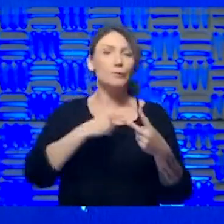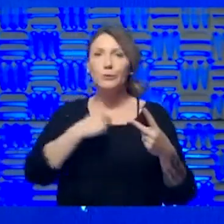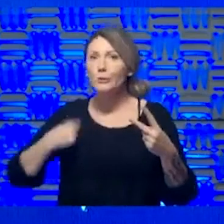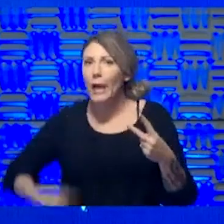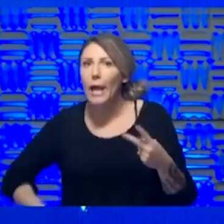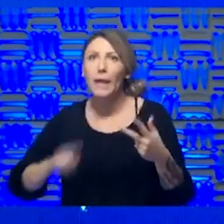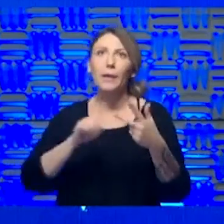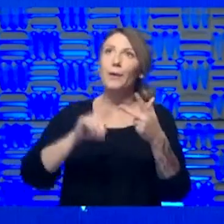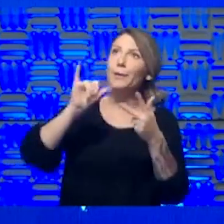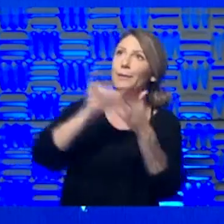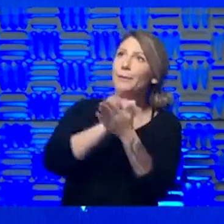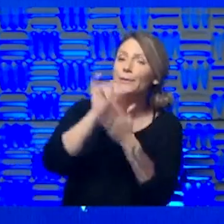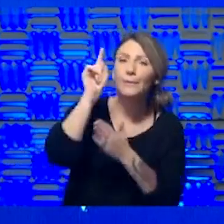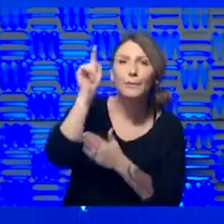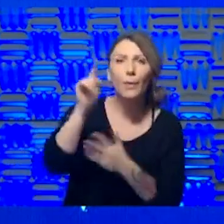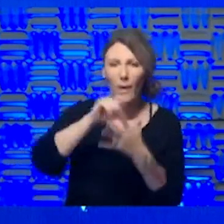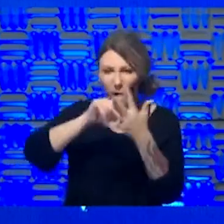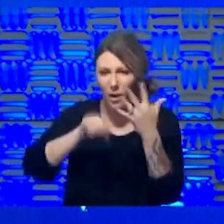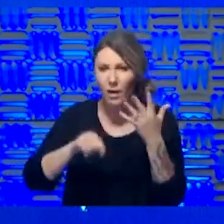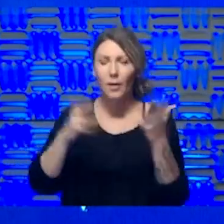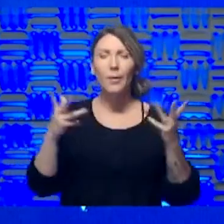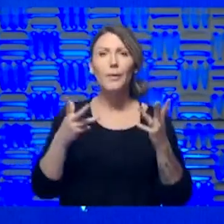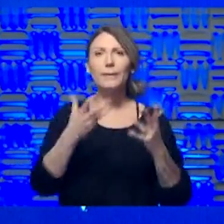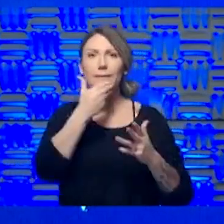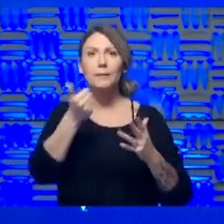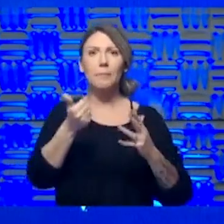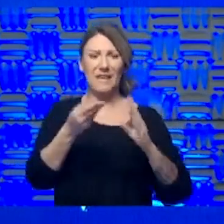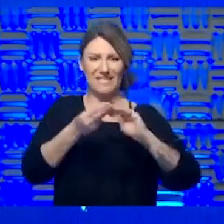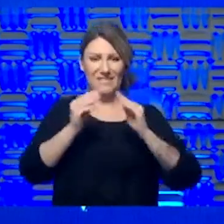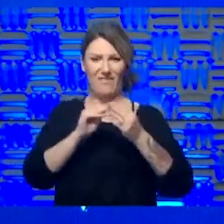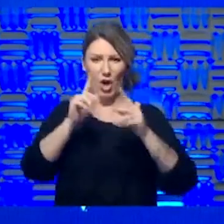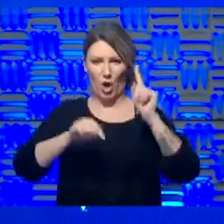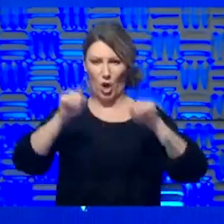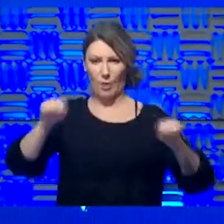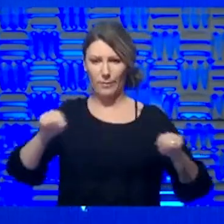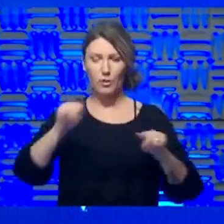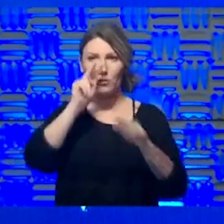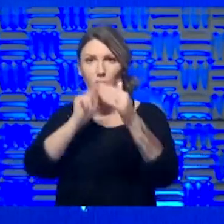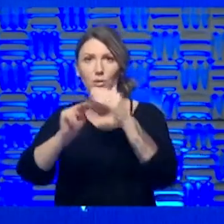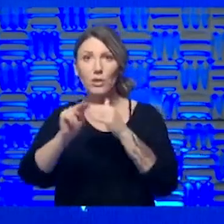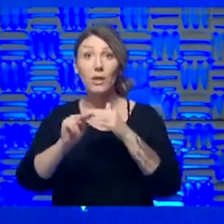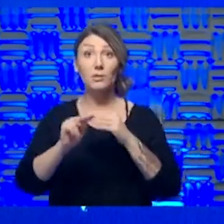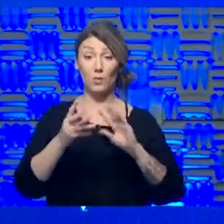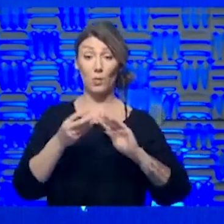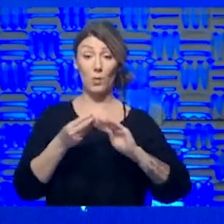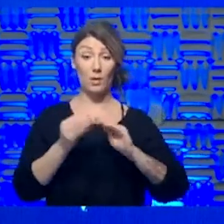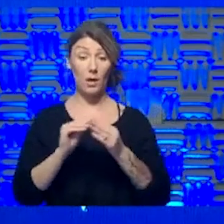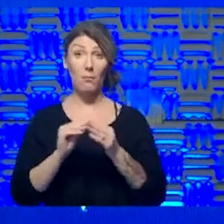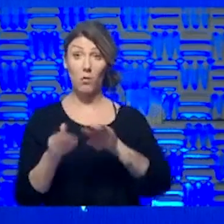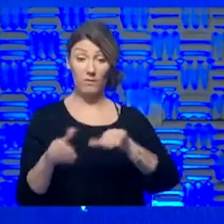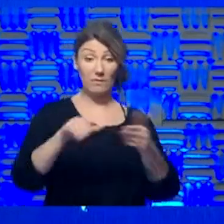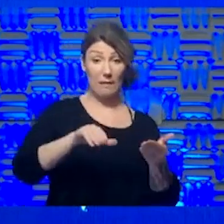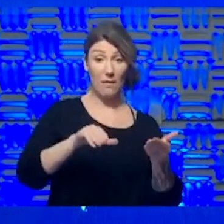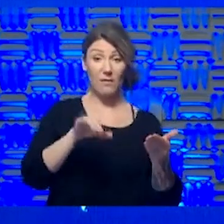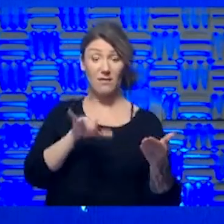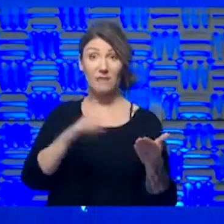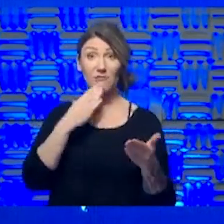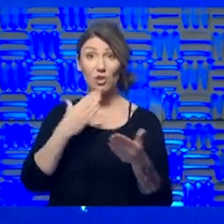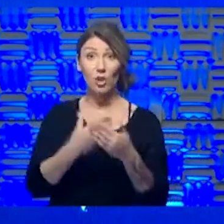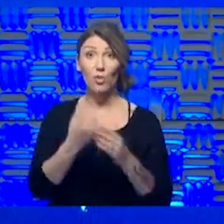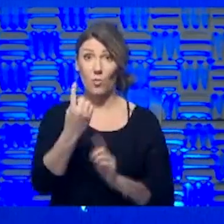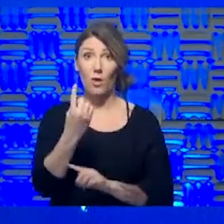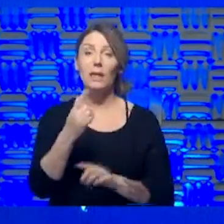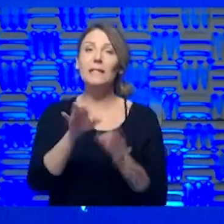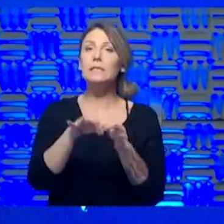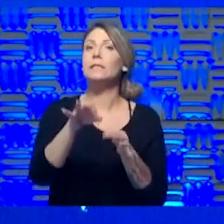look at that and say, well, what are the best variables to predict the model? So number of deaths turns out to be a really good one. It's a